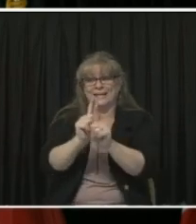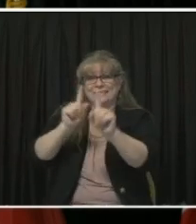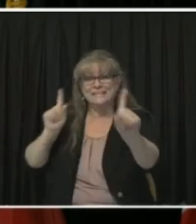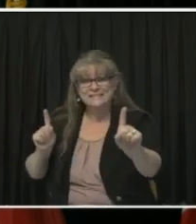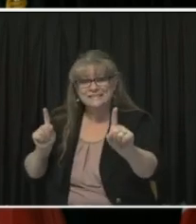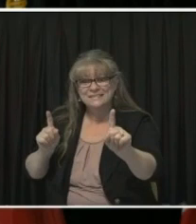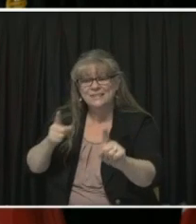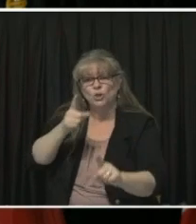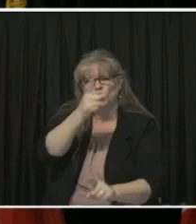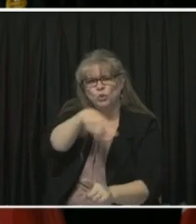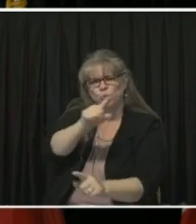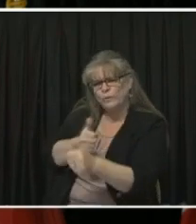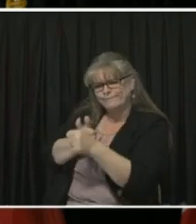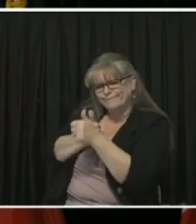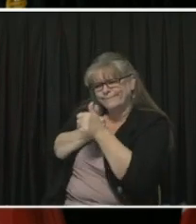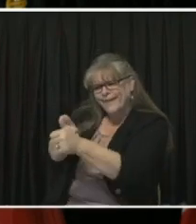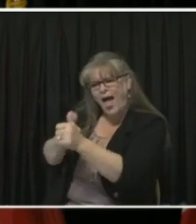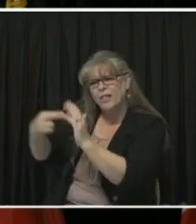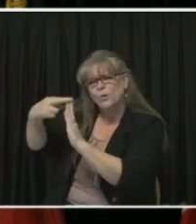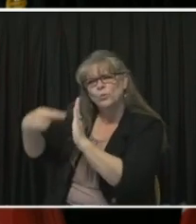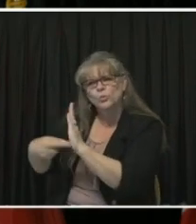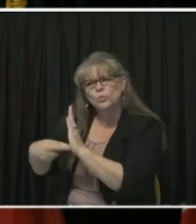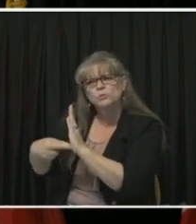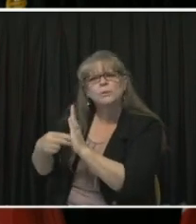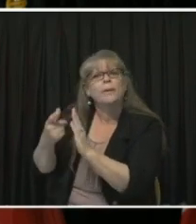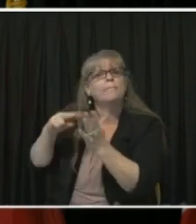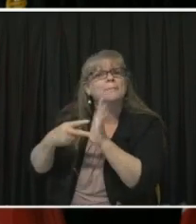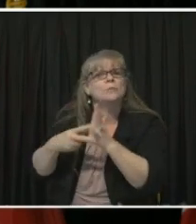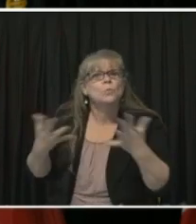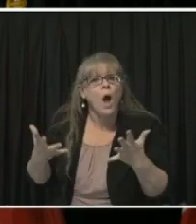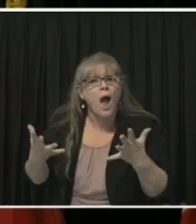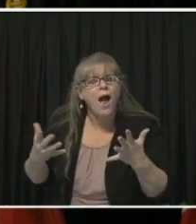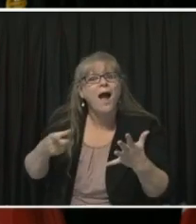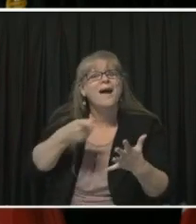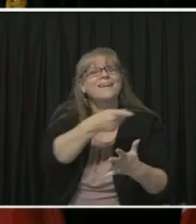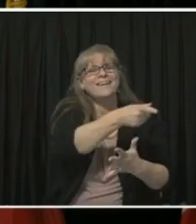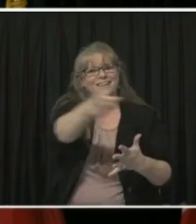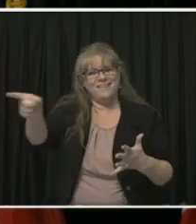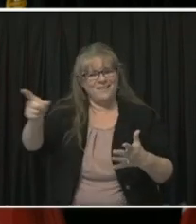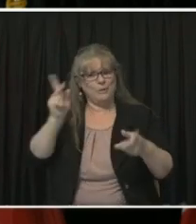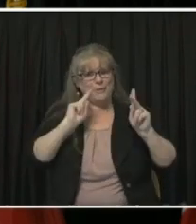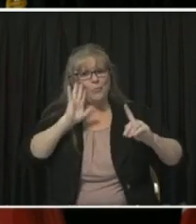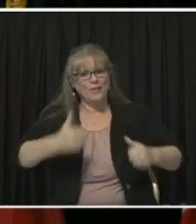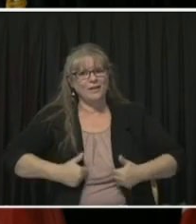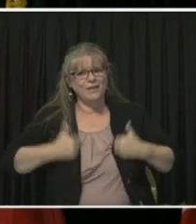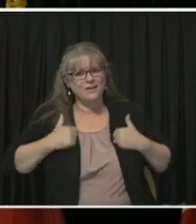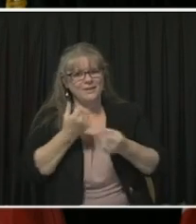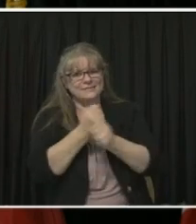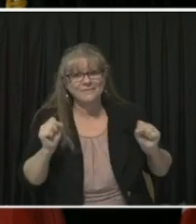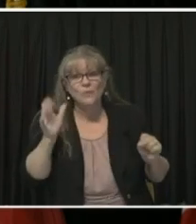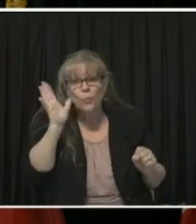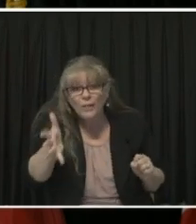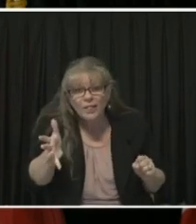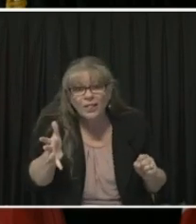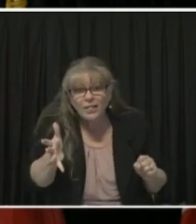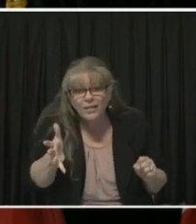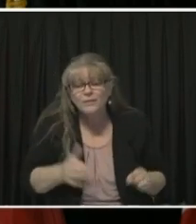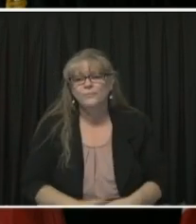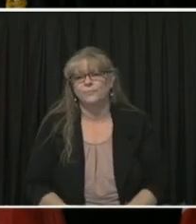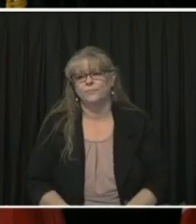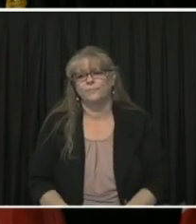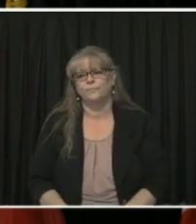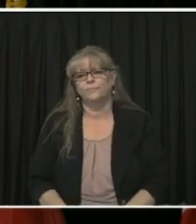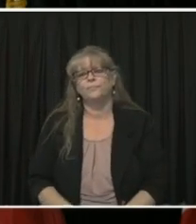curve. We have saved lives in Colorado. We will save lives in Colorado. If we slack